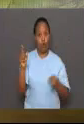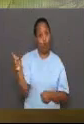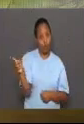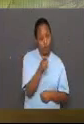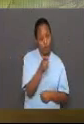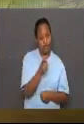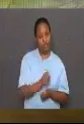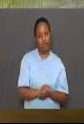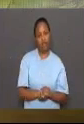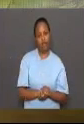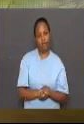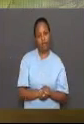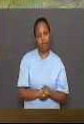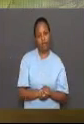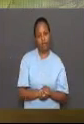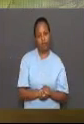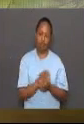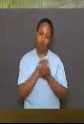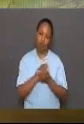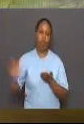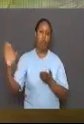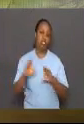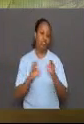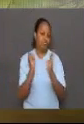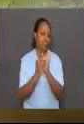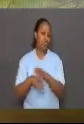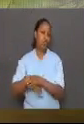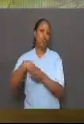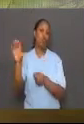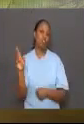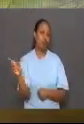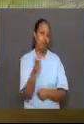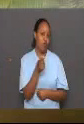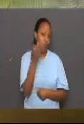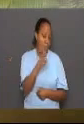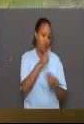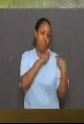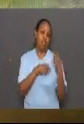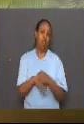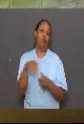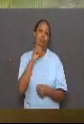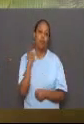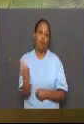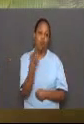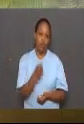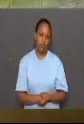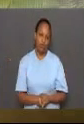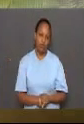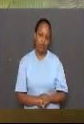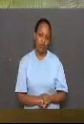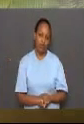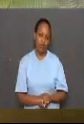is performed outside of the law and authority of the state.